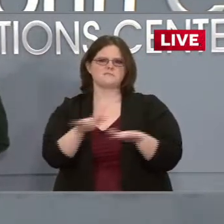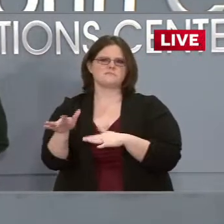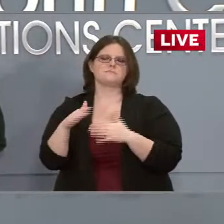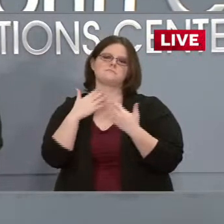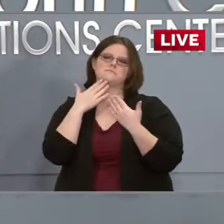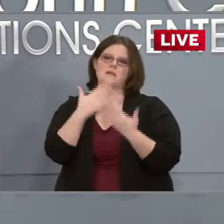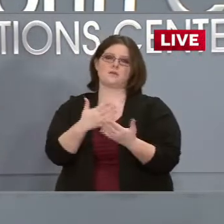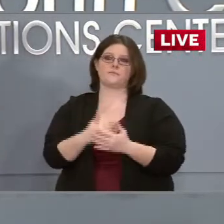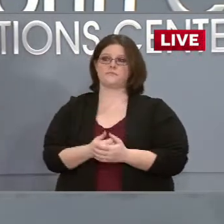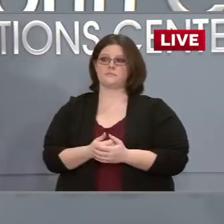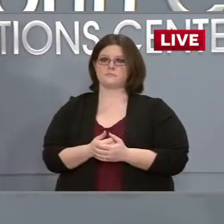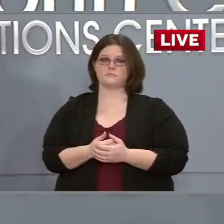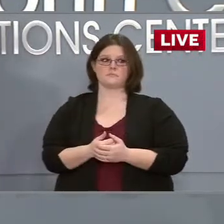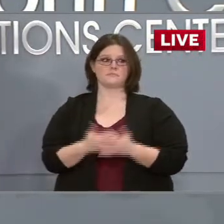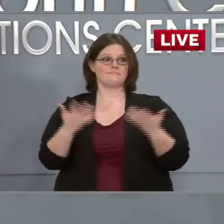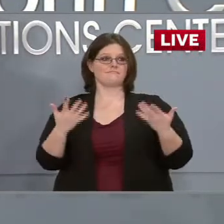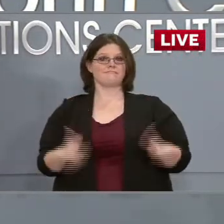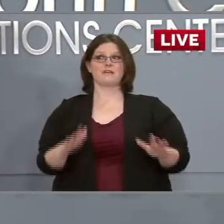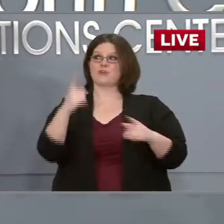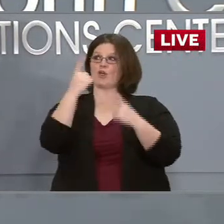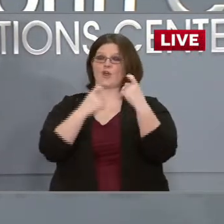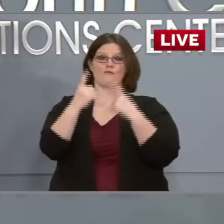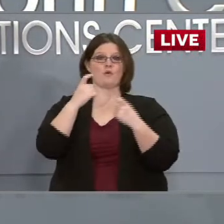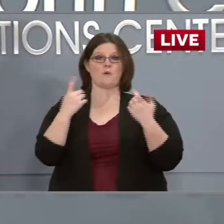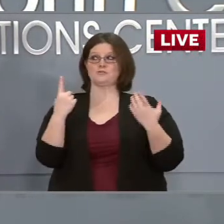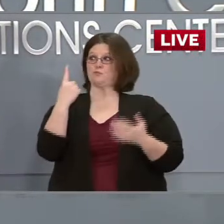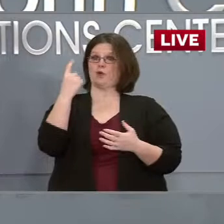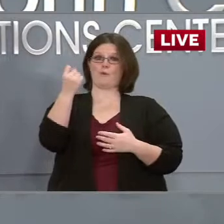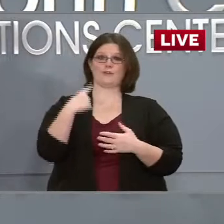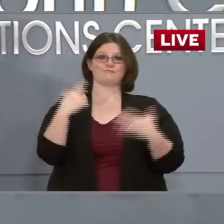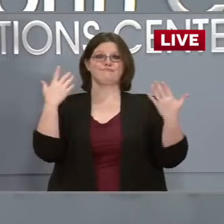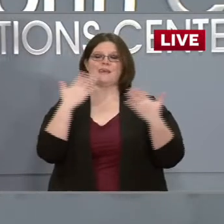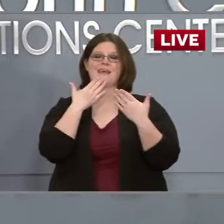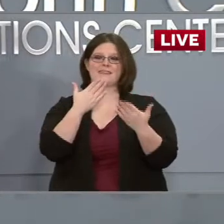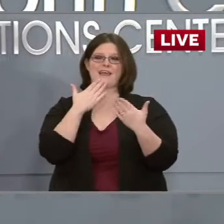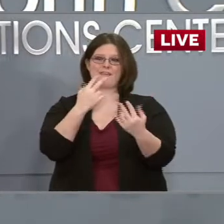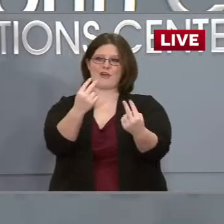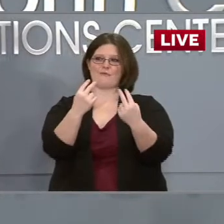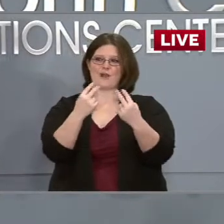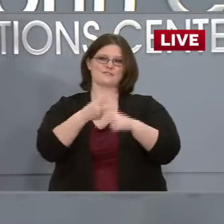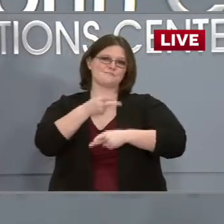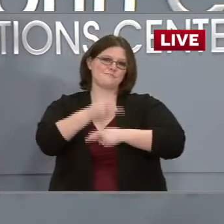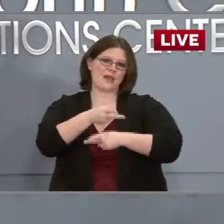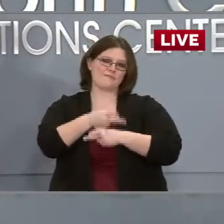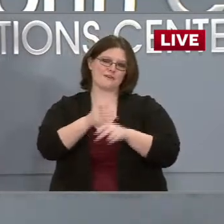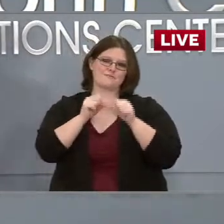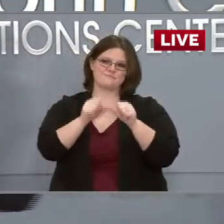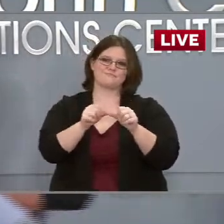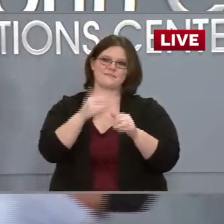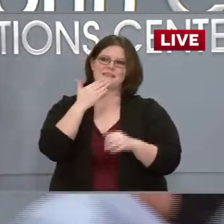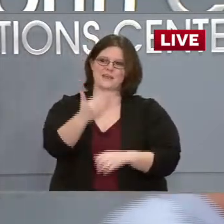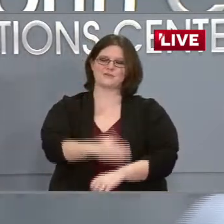That's all the questions that we have. Thank you very much for being with us today and stay careful out there. Thank you.